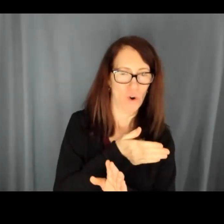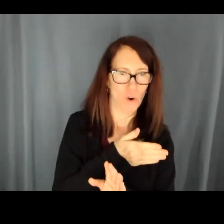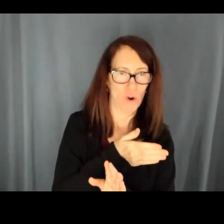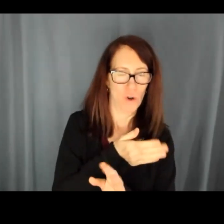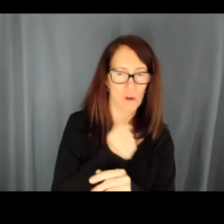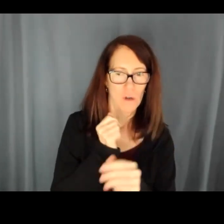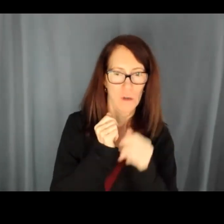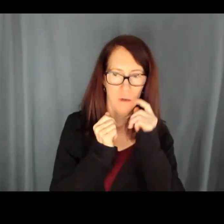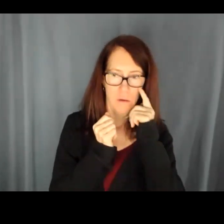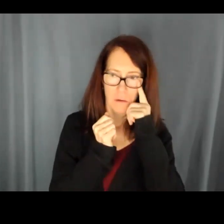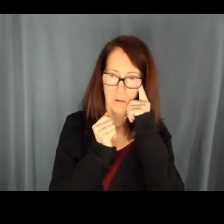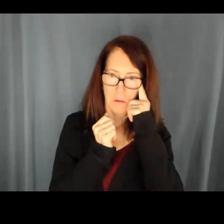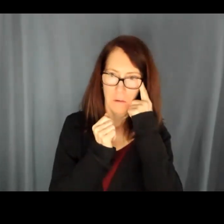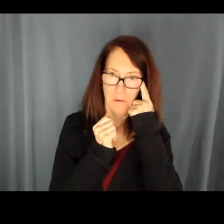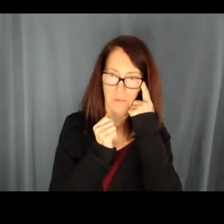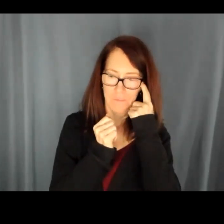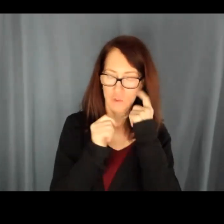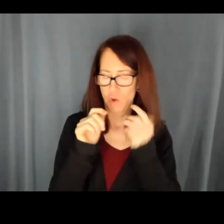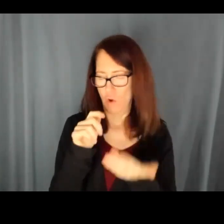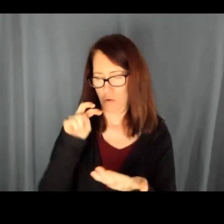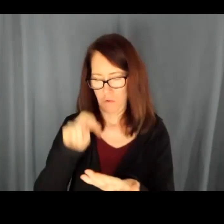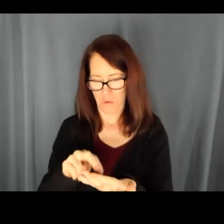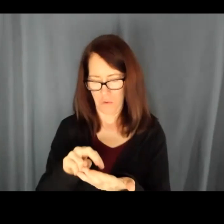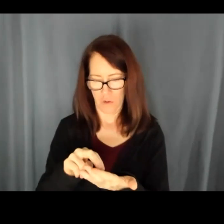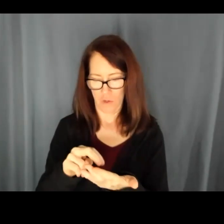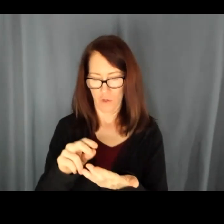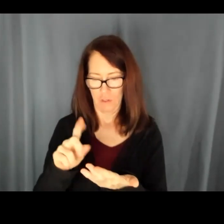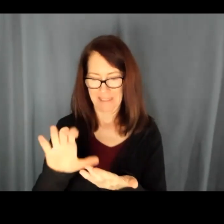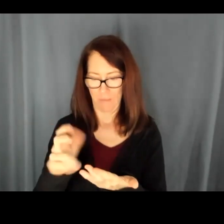the 13th is a Tuesday.